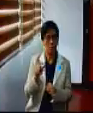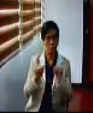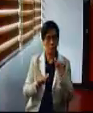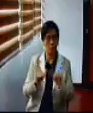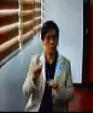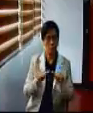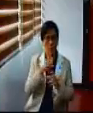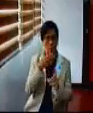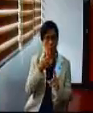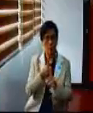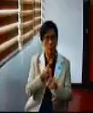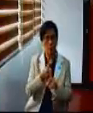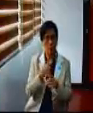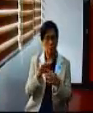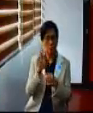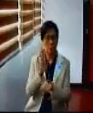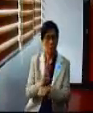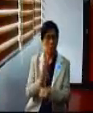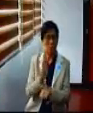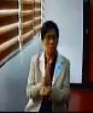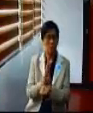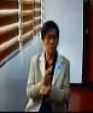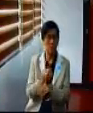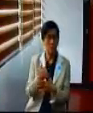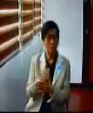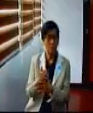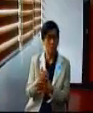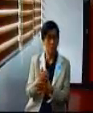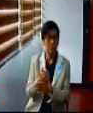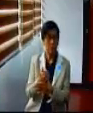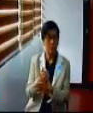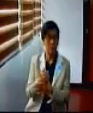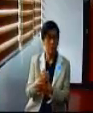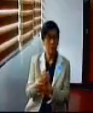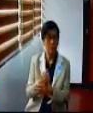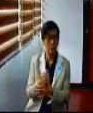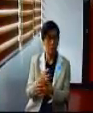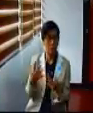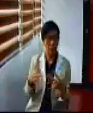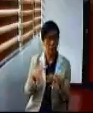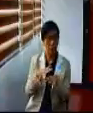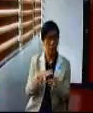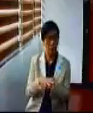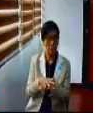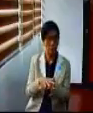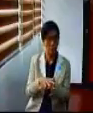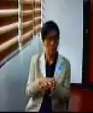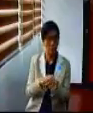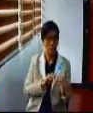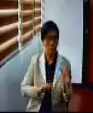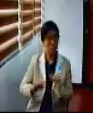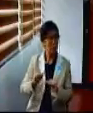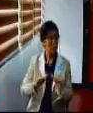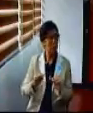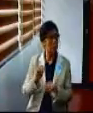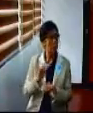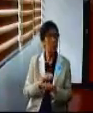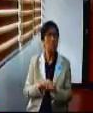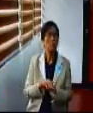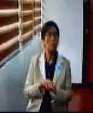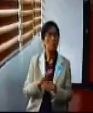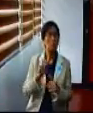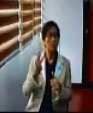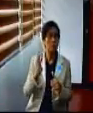the impacts of the business operations. Third, integrating and acting on findings. Fourth